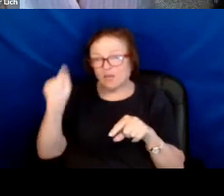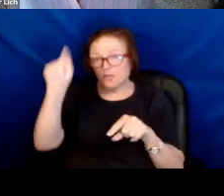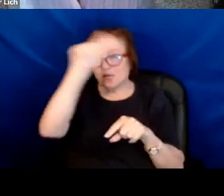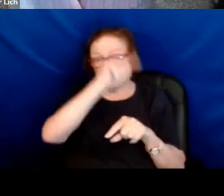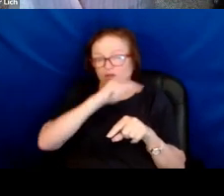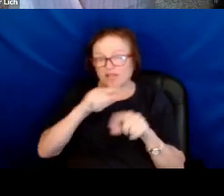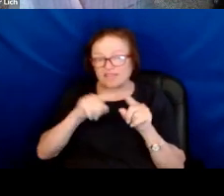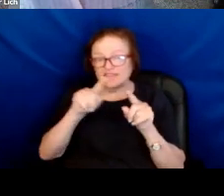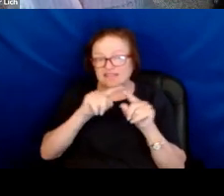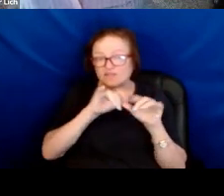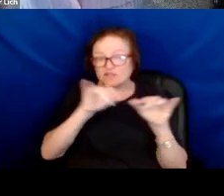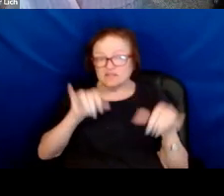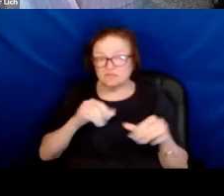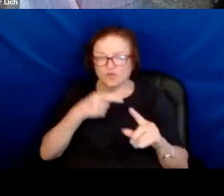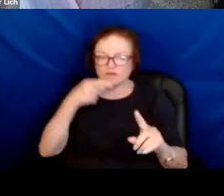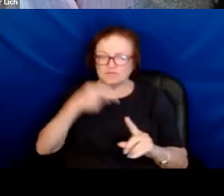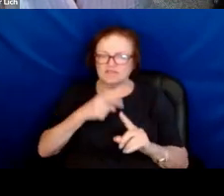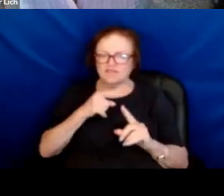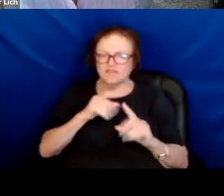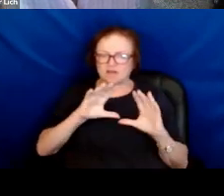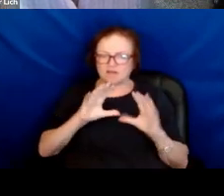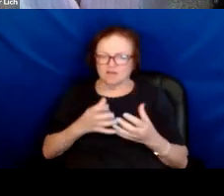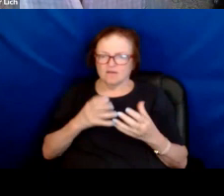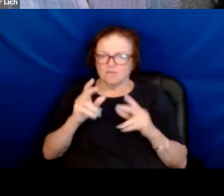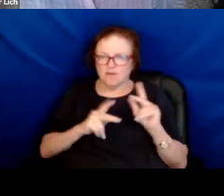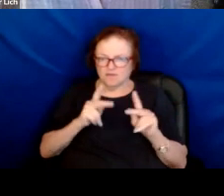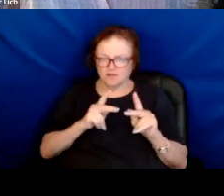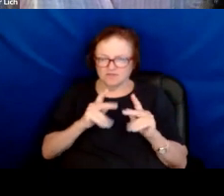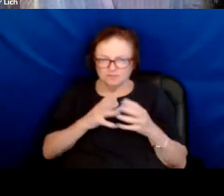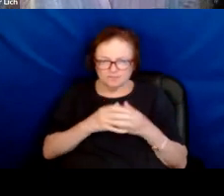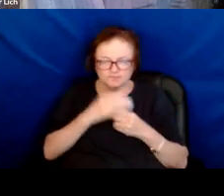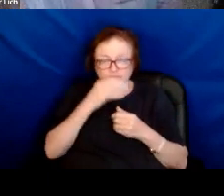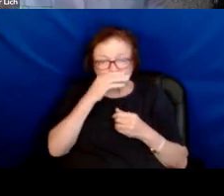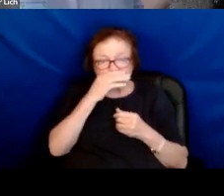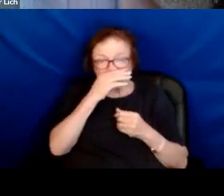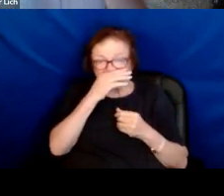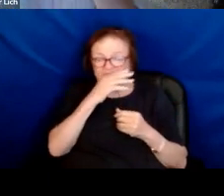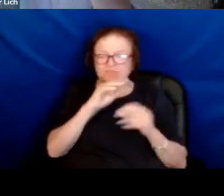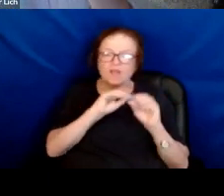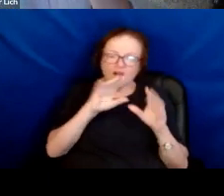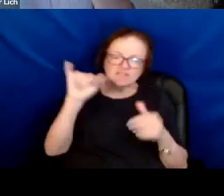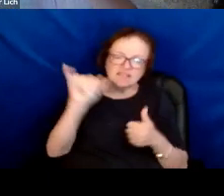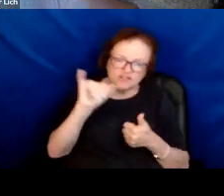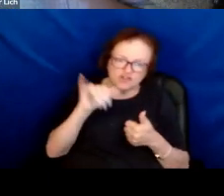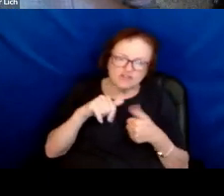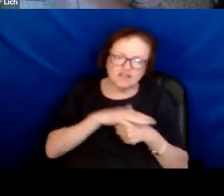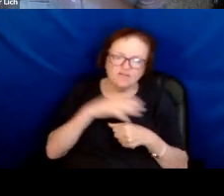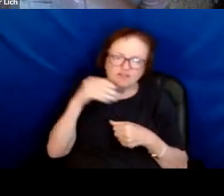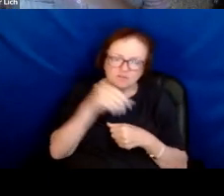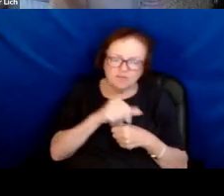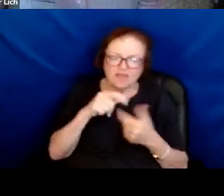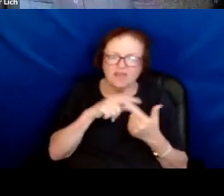systems to a specific population. I mean, there's the obvious things about insurance coverage and things like that, but